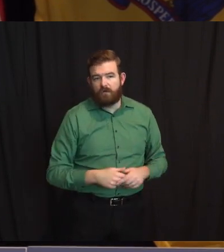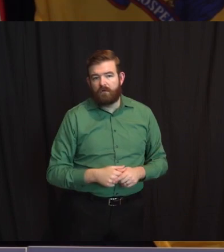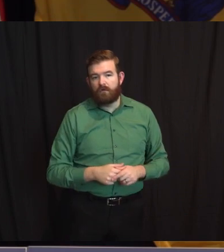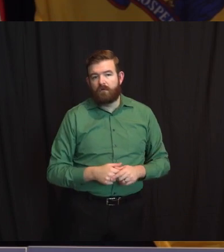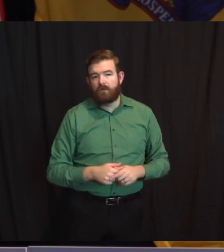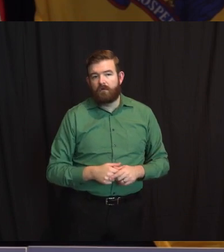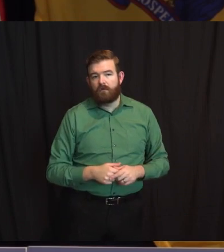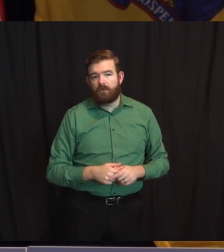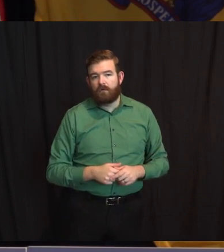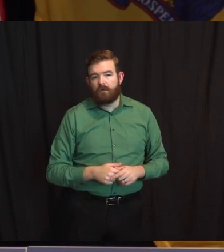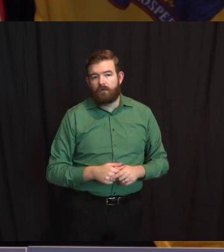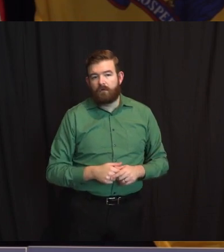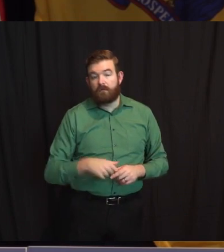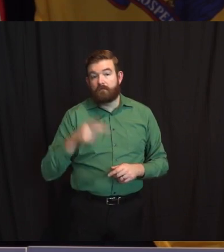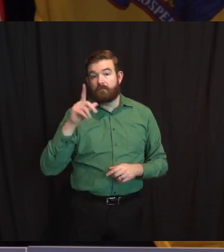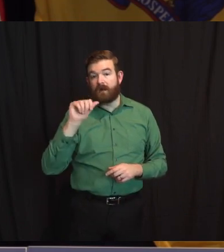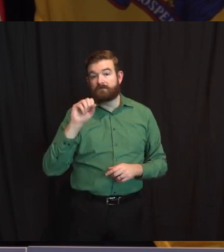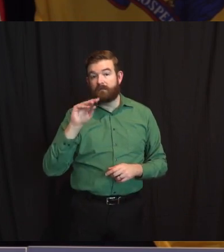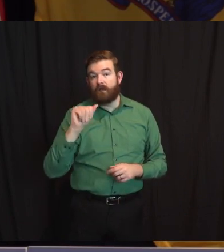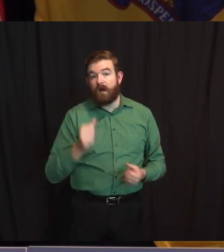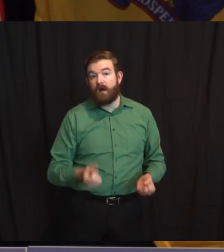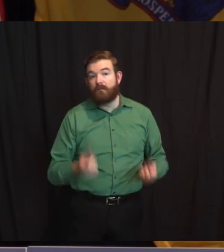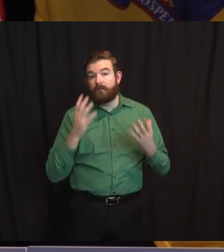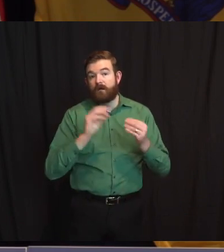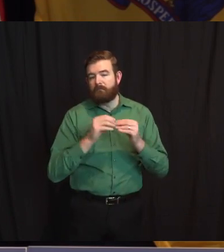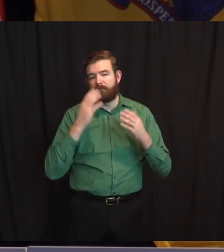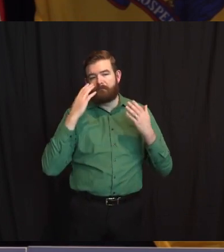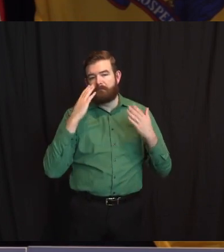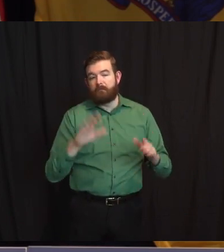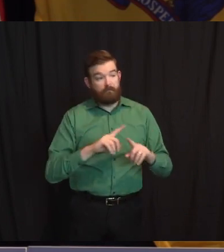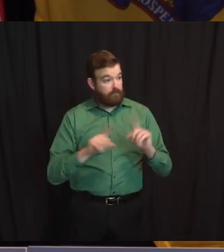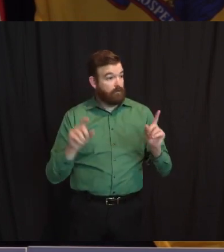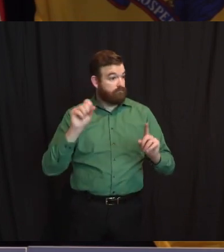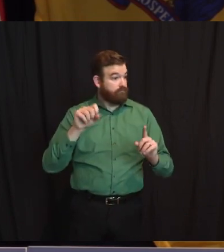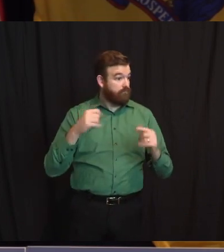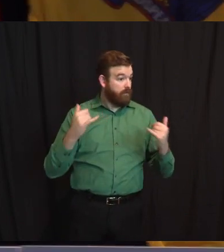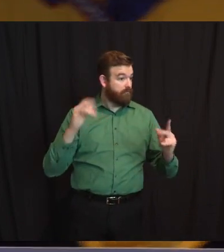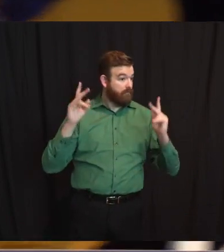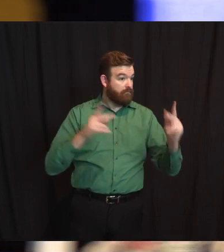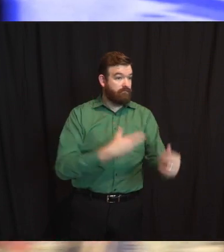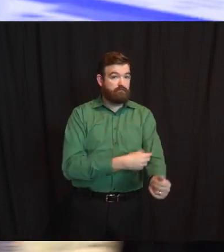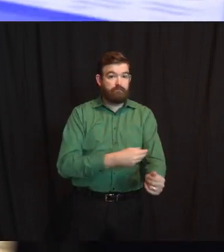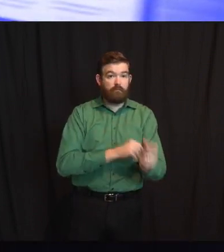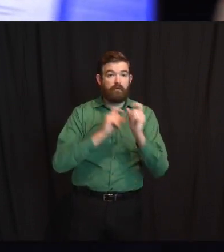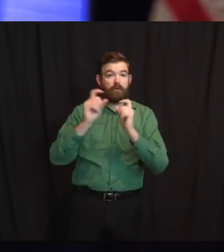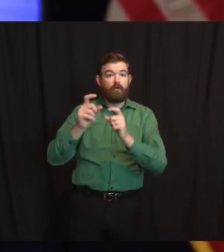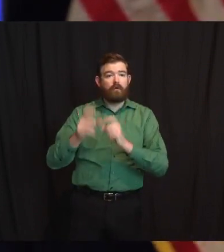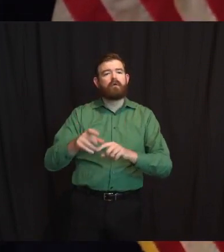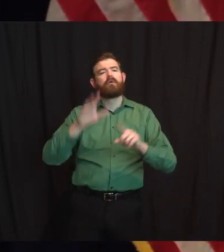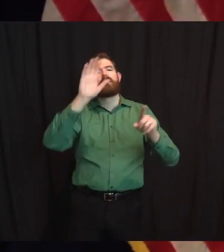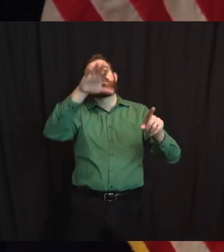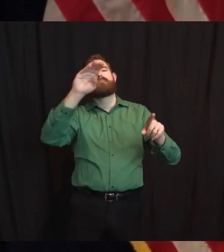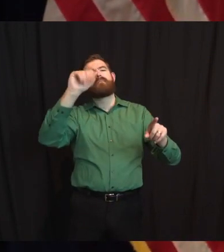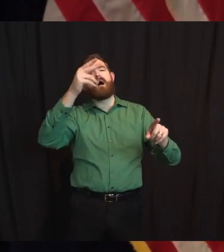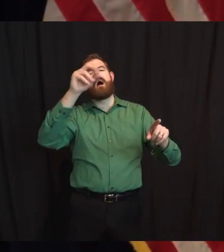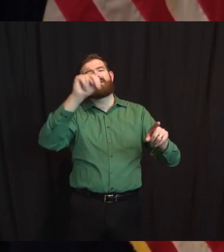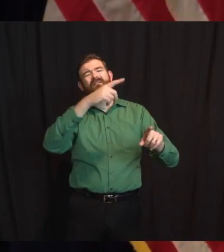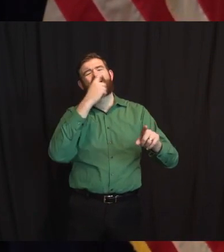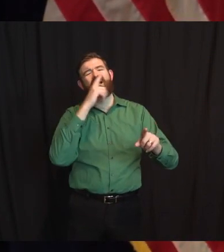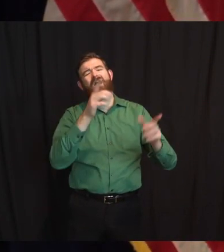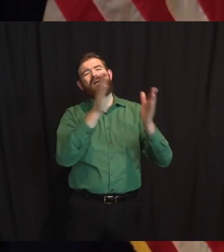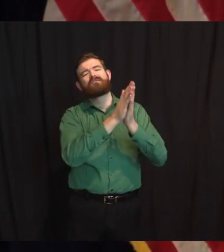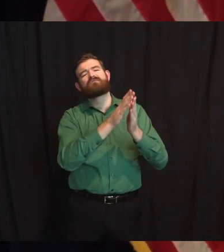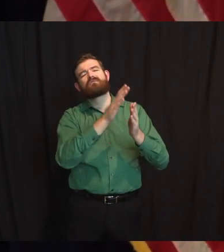on plasma. It's going on. Mahan, throughout can our we state. find out either through University Hospital or Red Cross or both? Is that all right? It's happening, we know